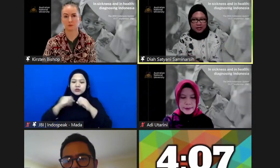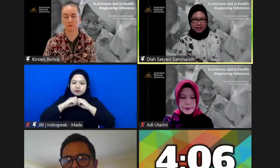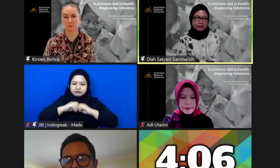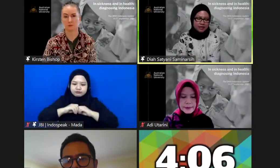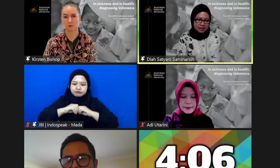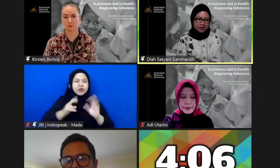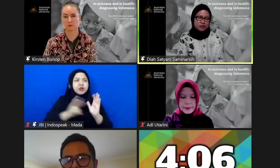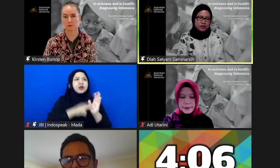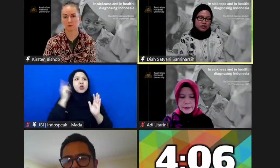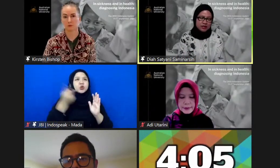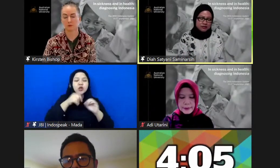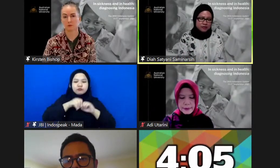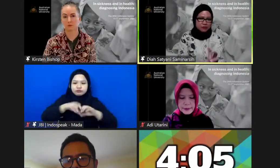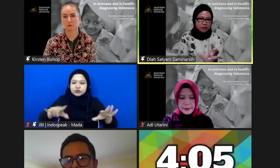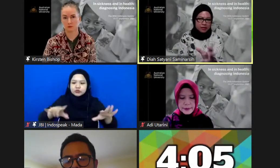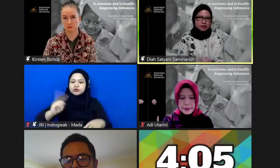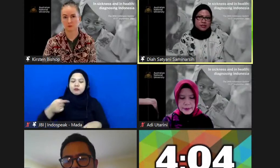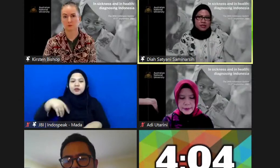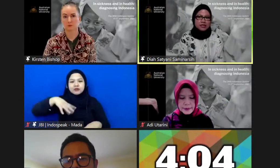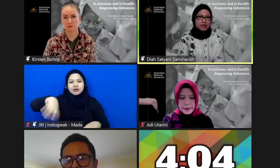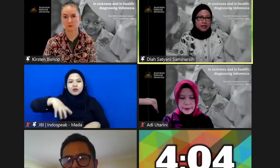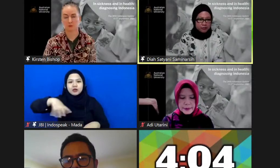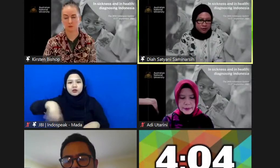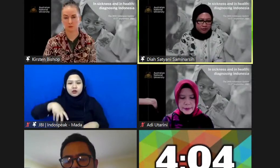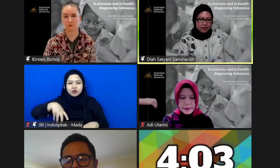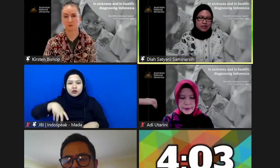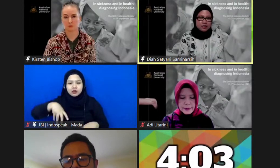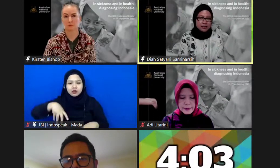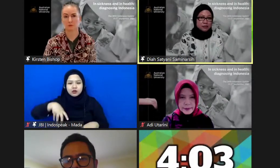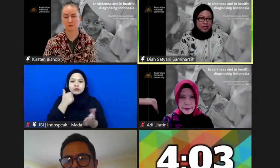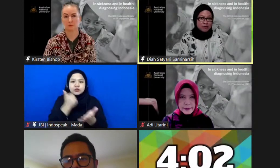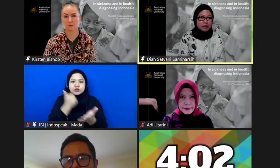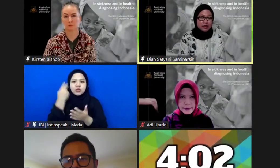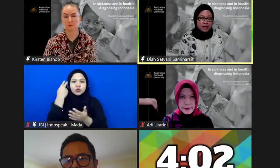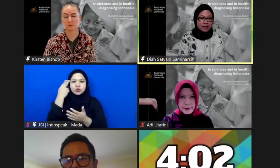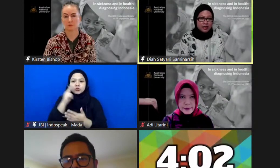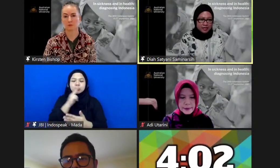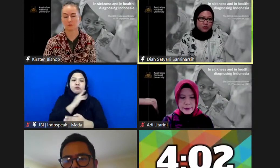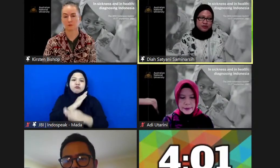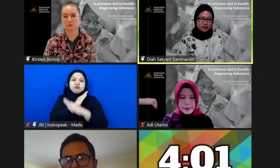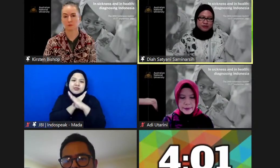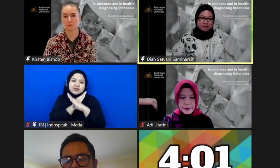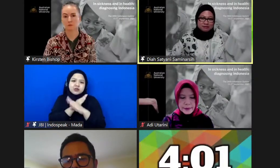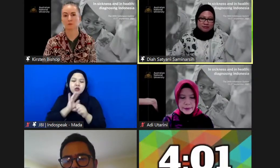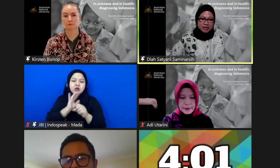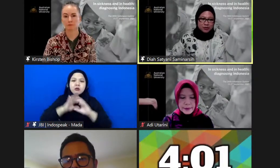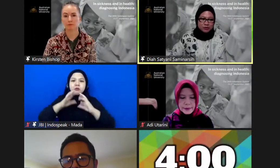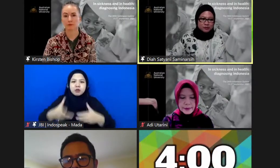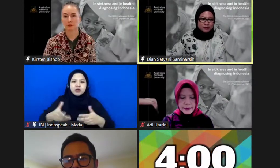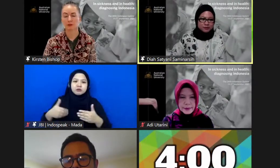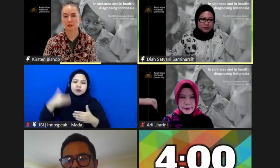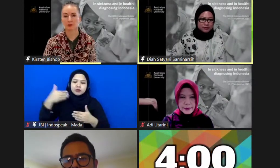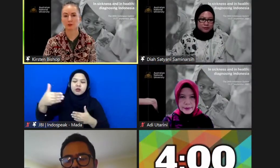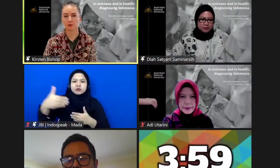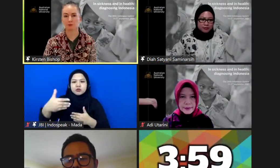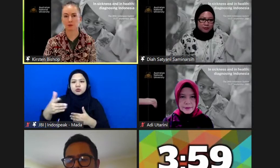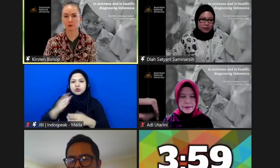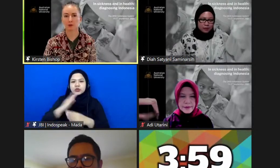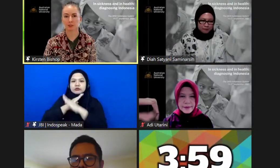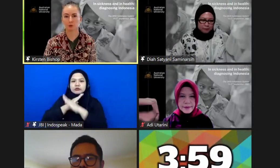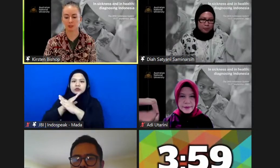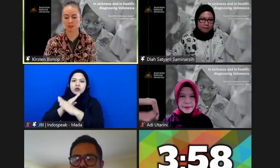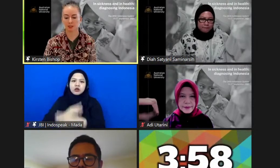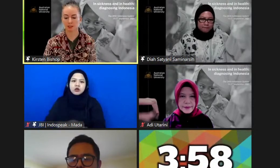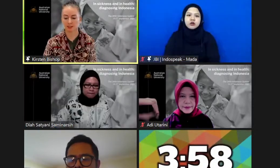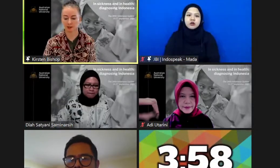adapt at community level becomes key in preventing the next pandemic and the next wave. Thank you. Thank you very